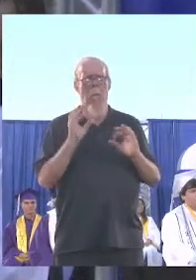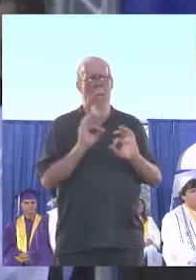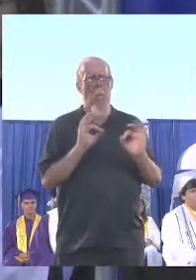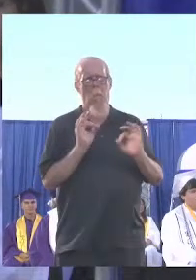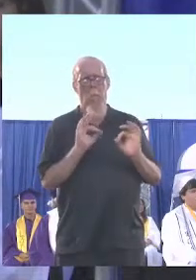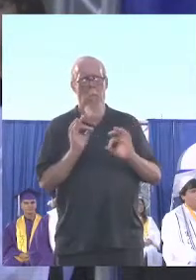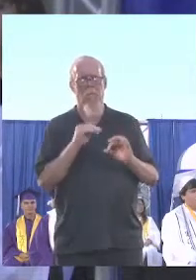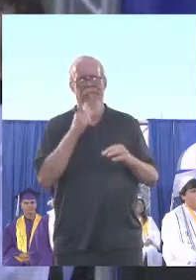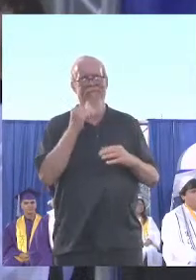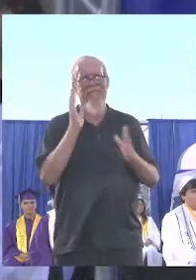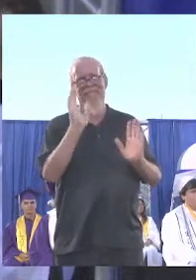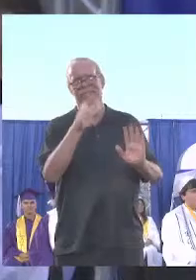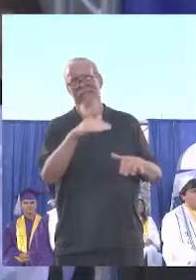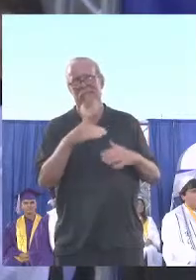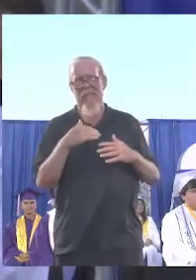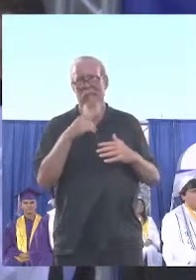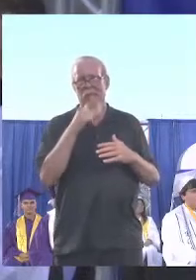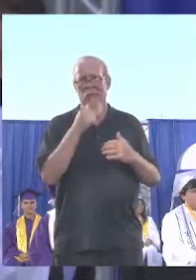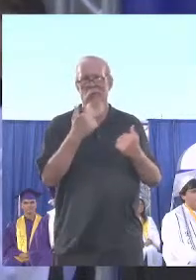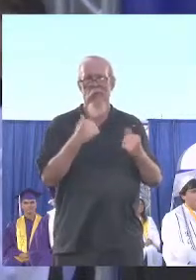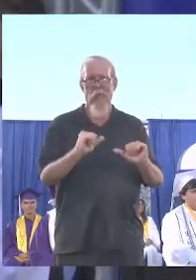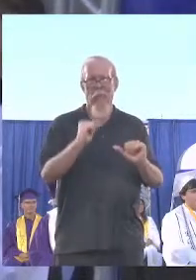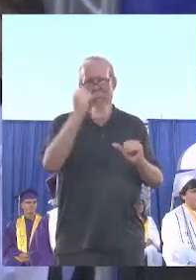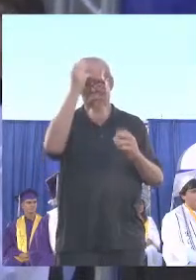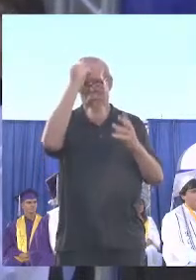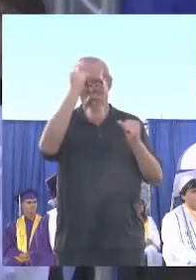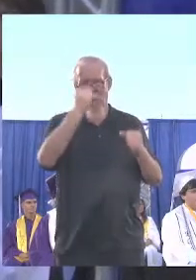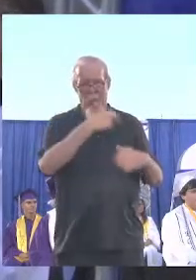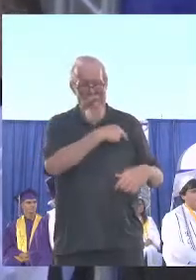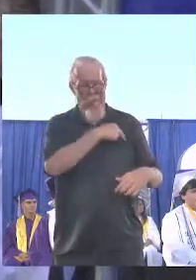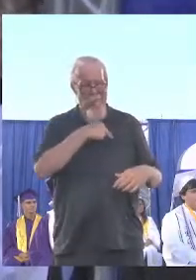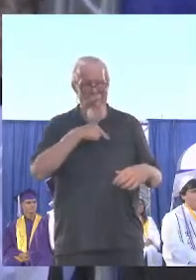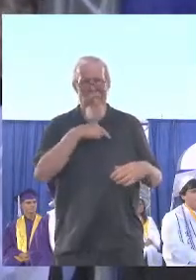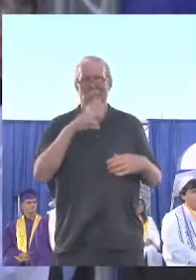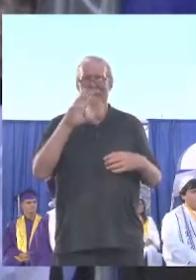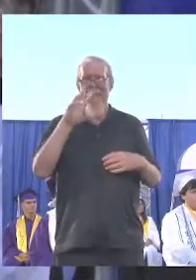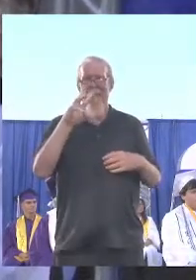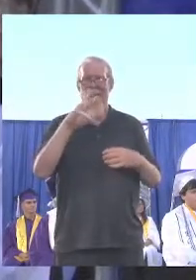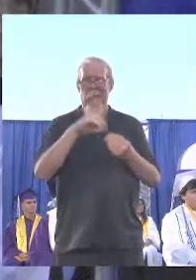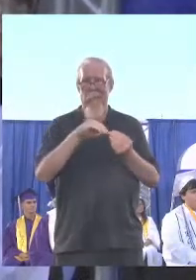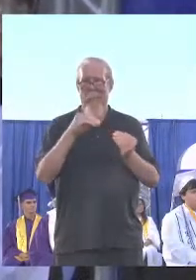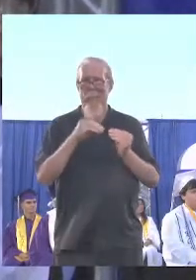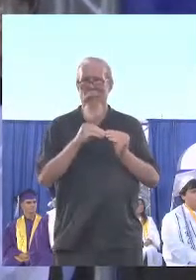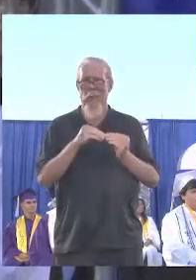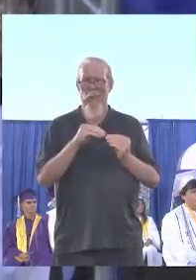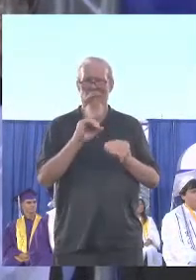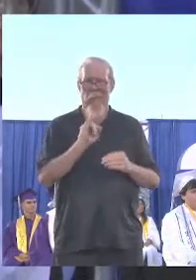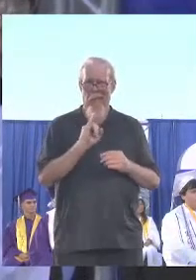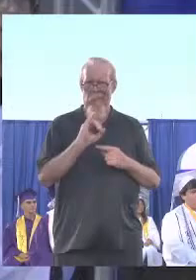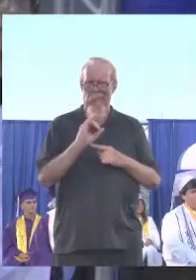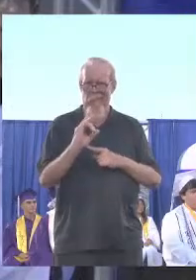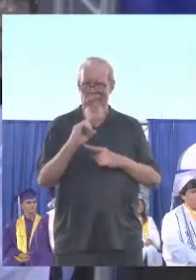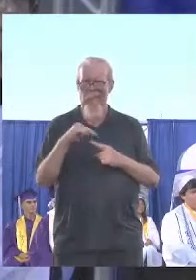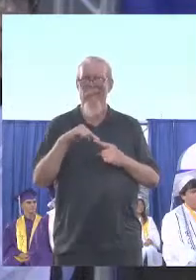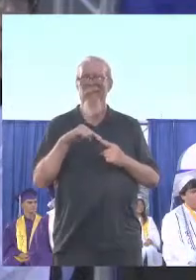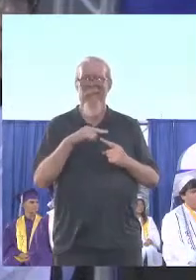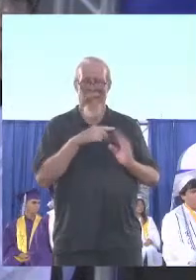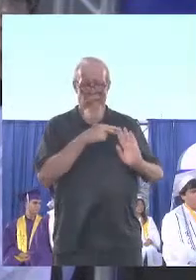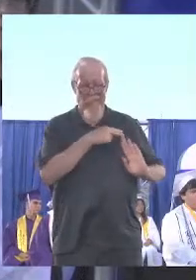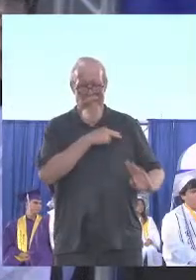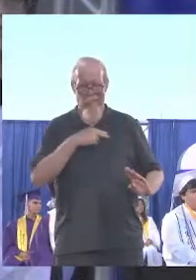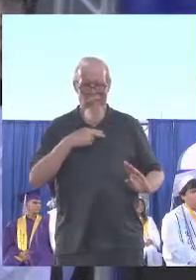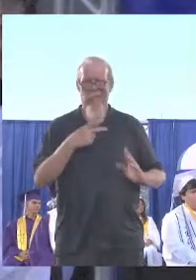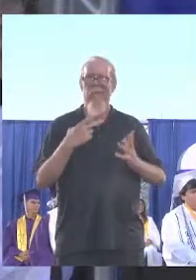try and memorize them because they were stuck on our name tags. Those six numbers have followed us for 13 years, witnessing all the ups and downs of